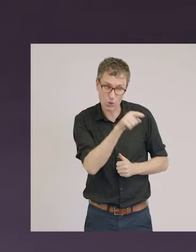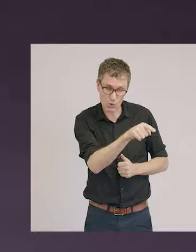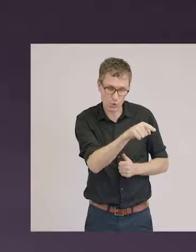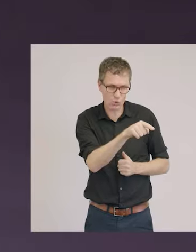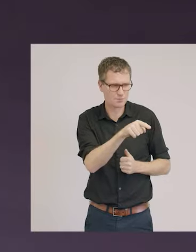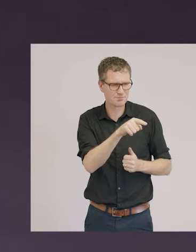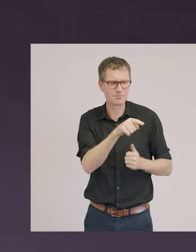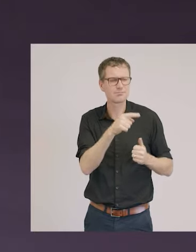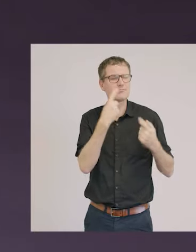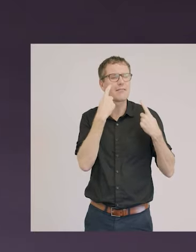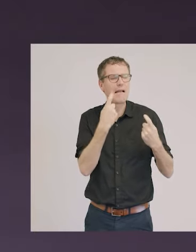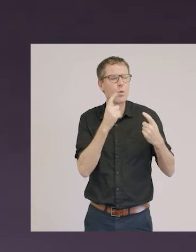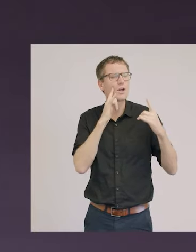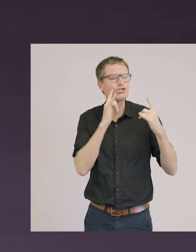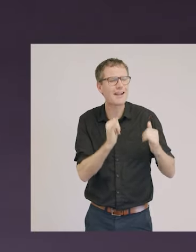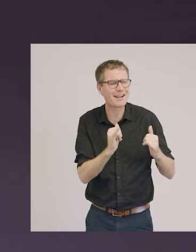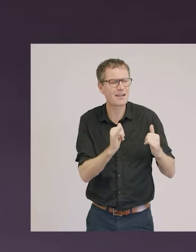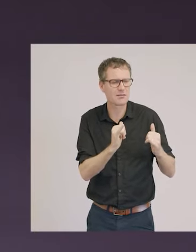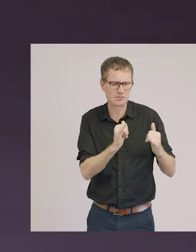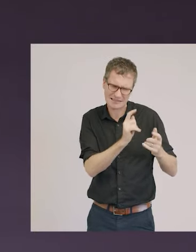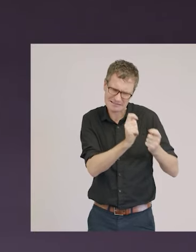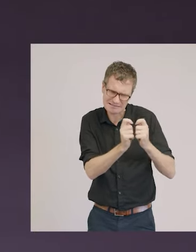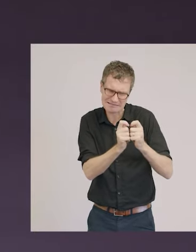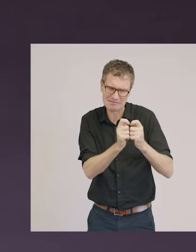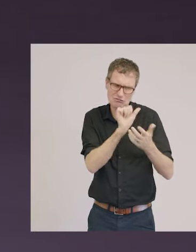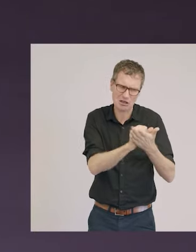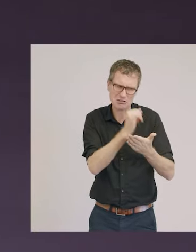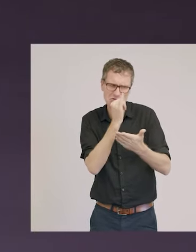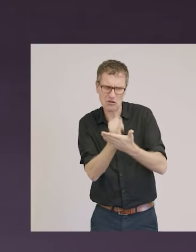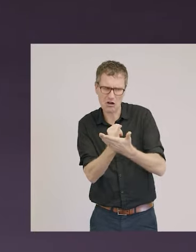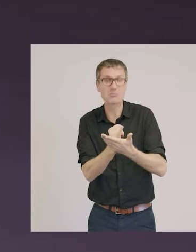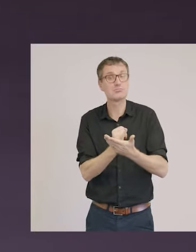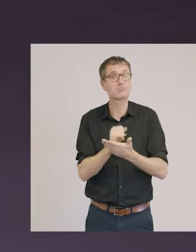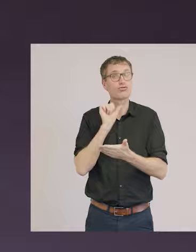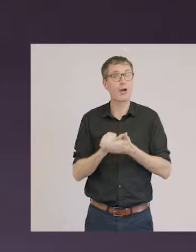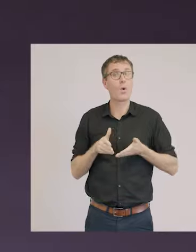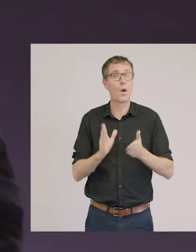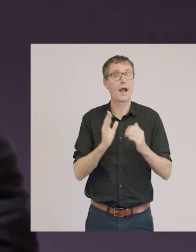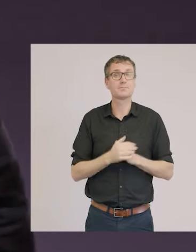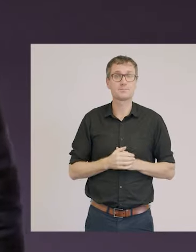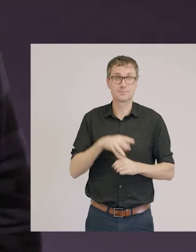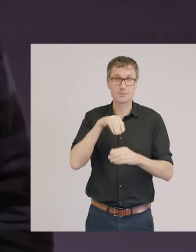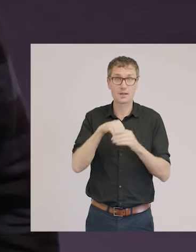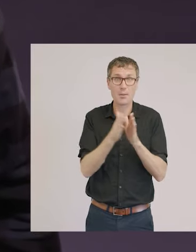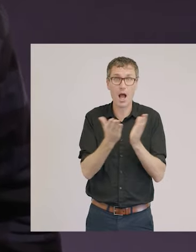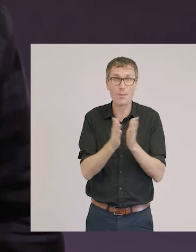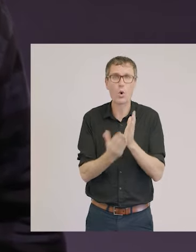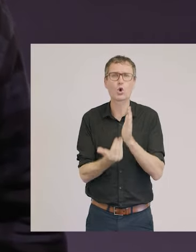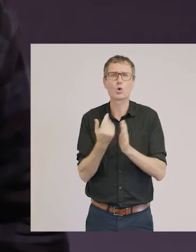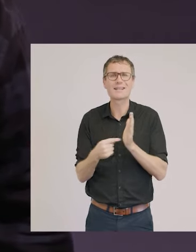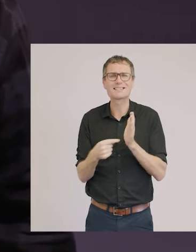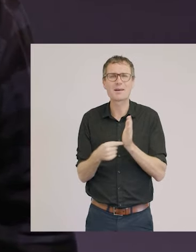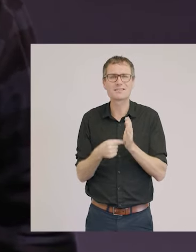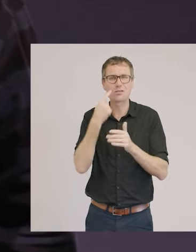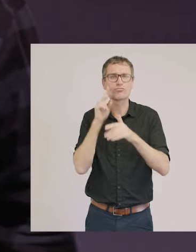be. Not sure. He could be saying such and such, but you weigh it up and you test it and it could be wrong. And that's a biblical